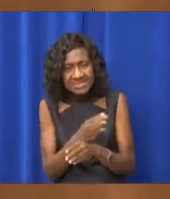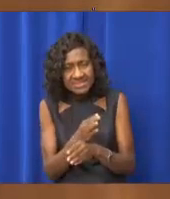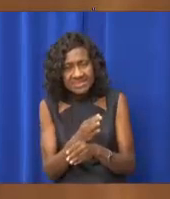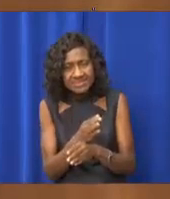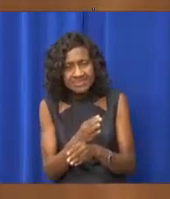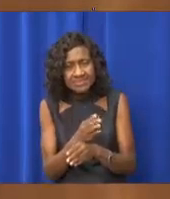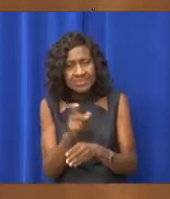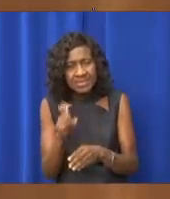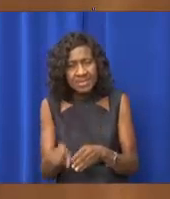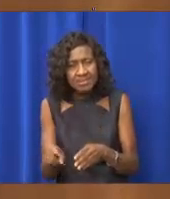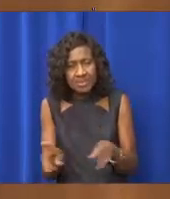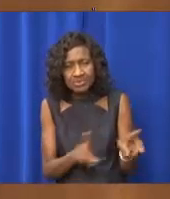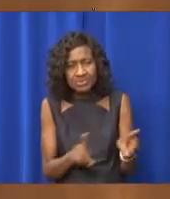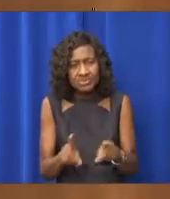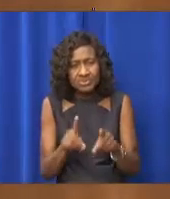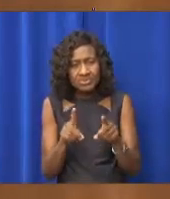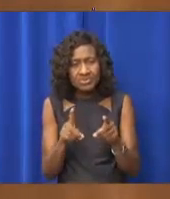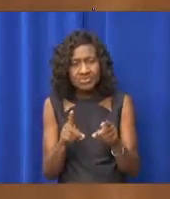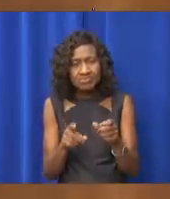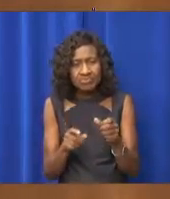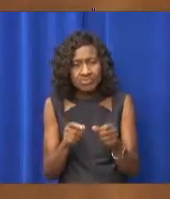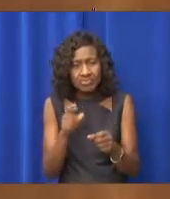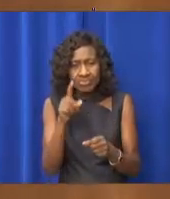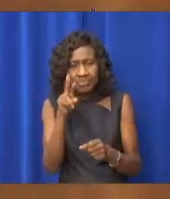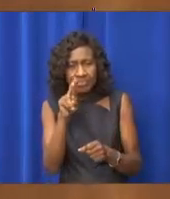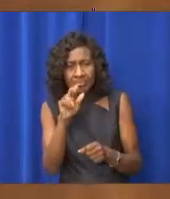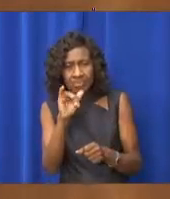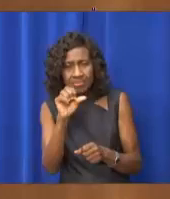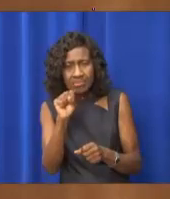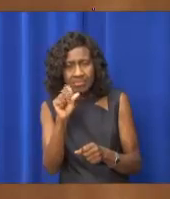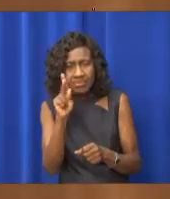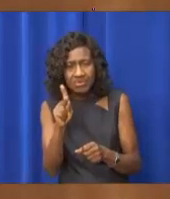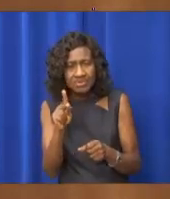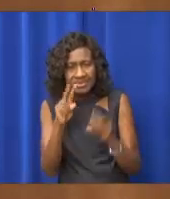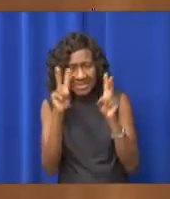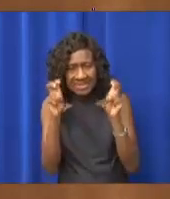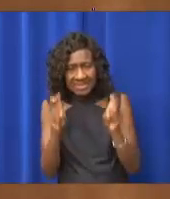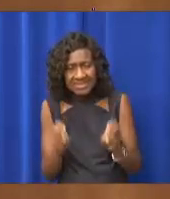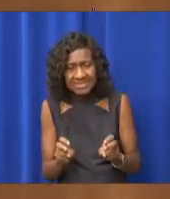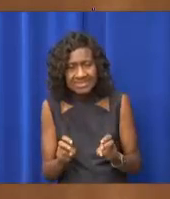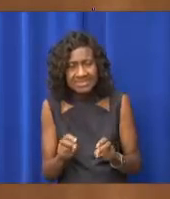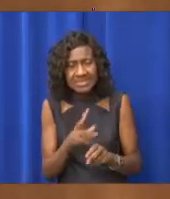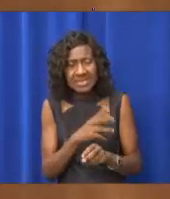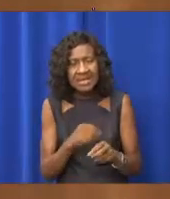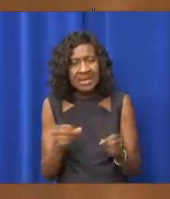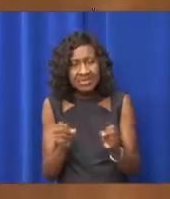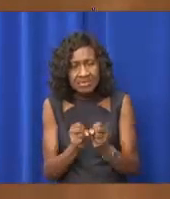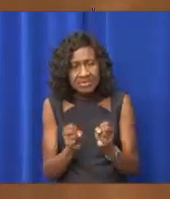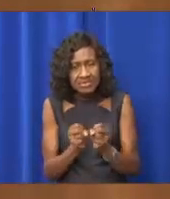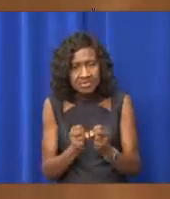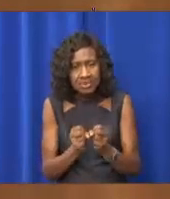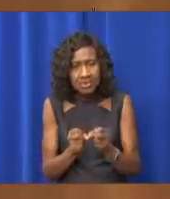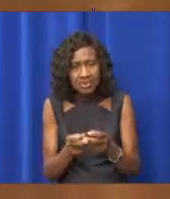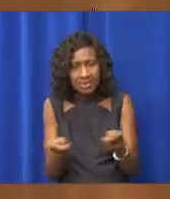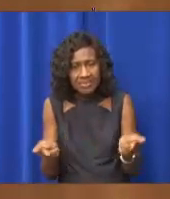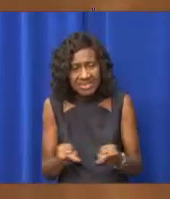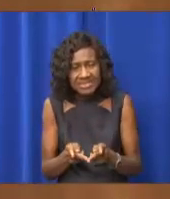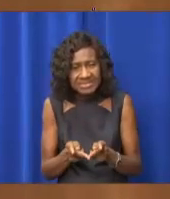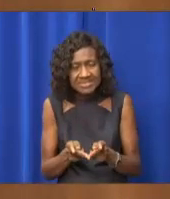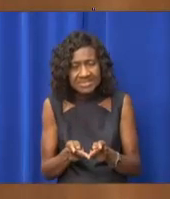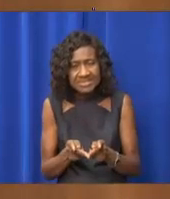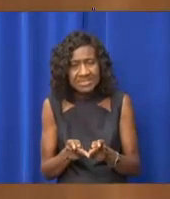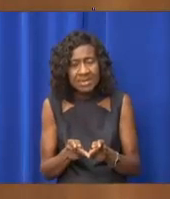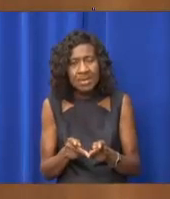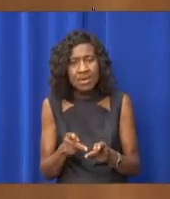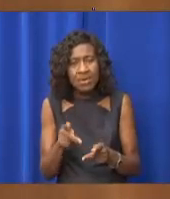about hand hygiene being the most important of all of those things, because it's touching people. That's where things are likely to transfer